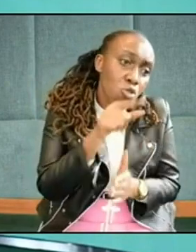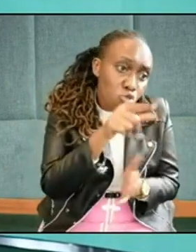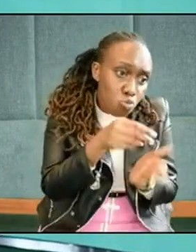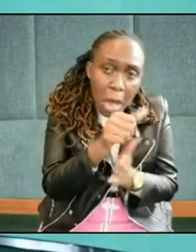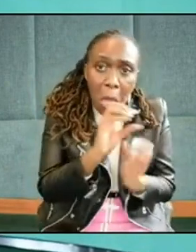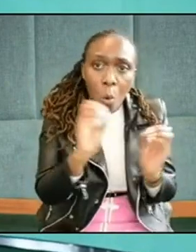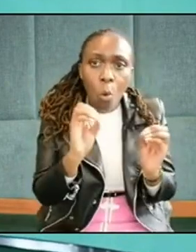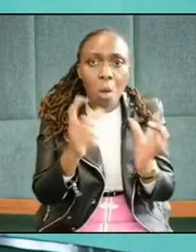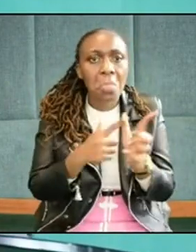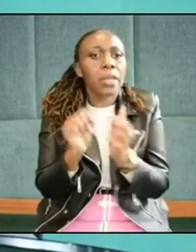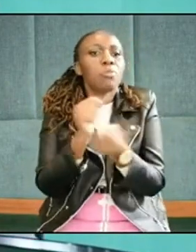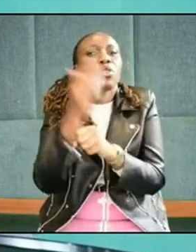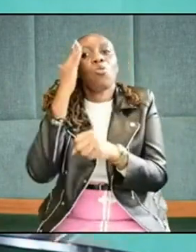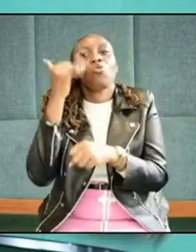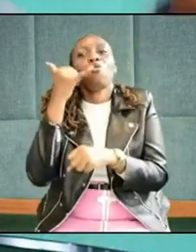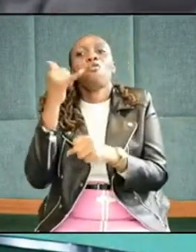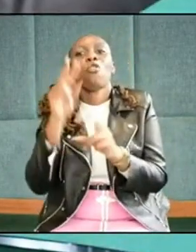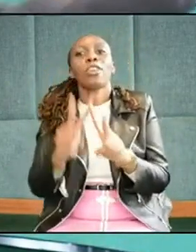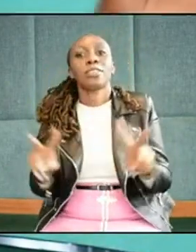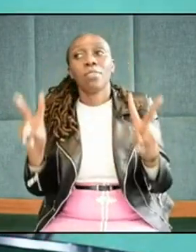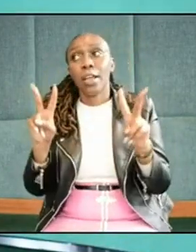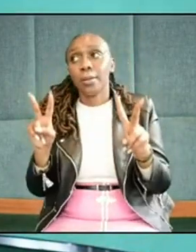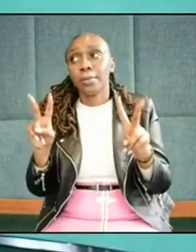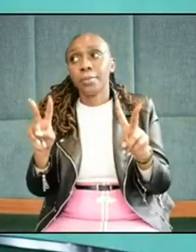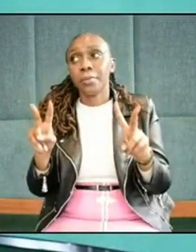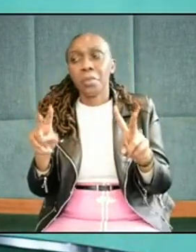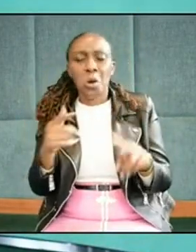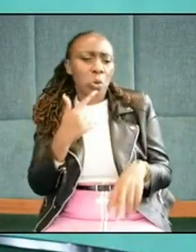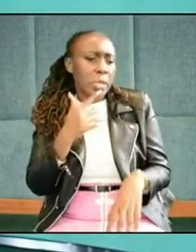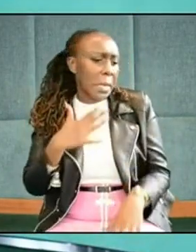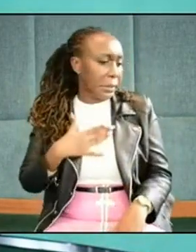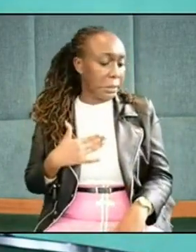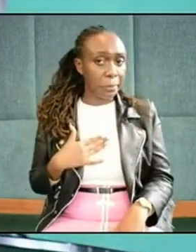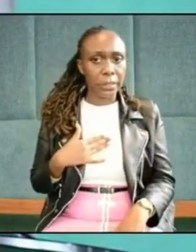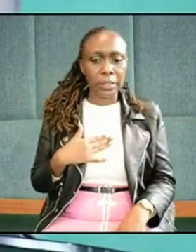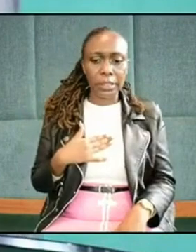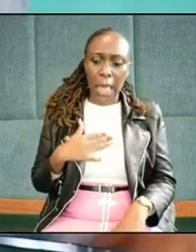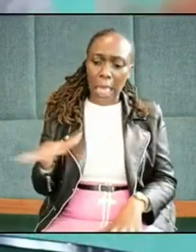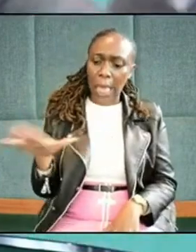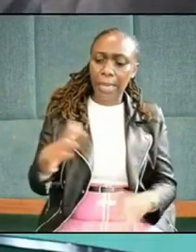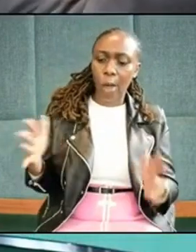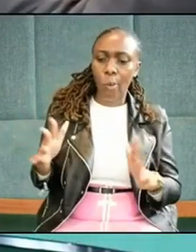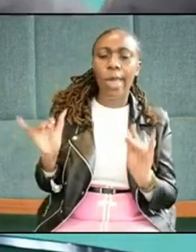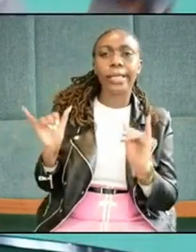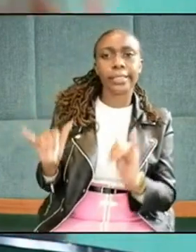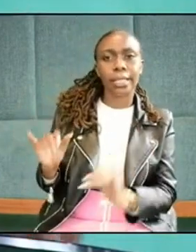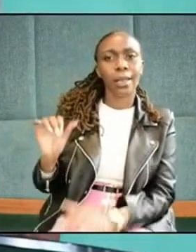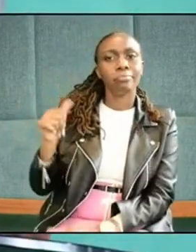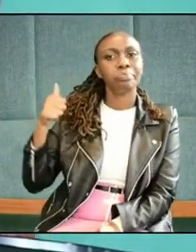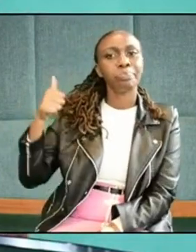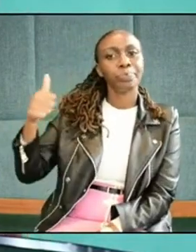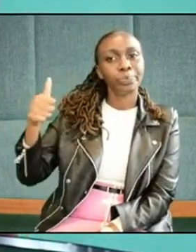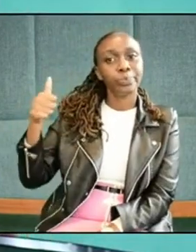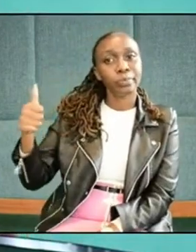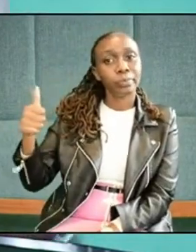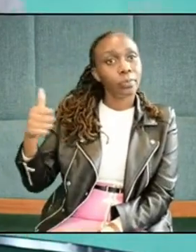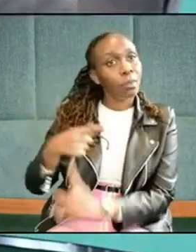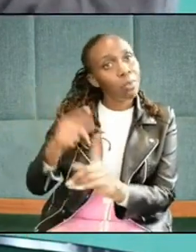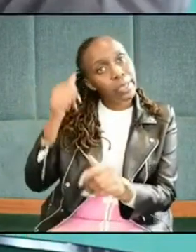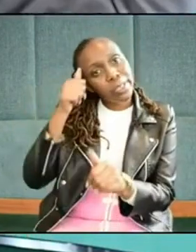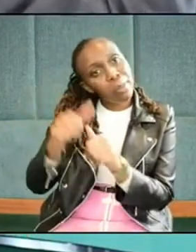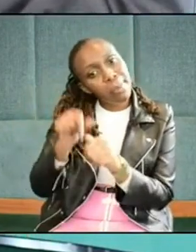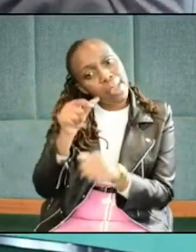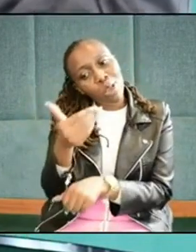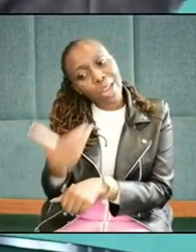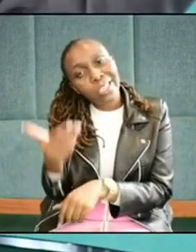valuable. Oh, I stay in this suburb. That's a suburb. You are a child of God.